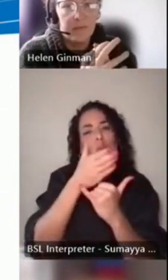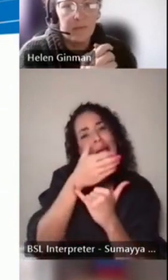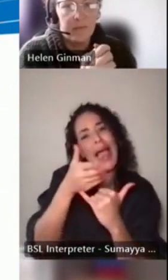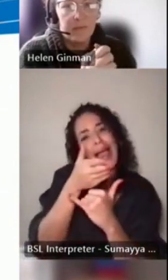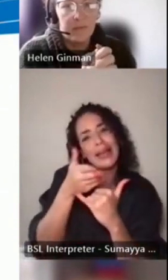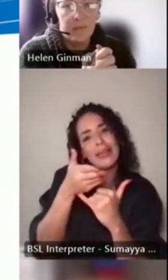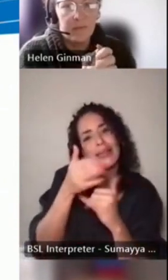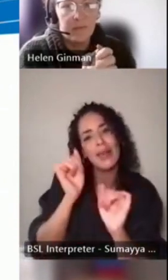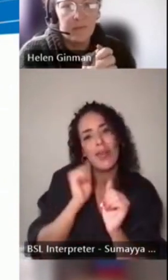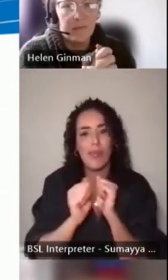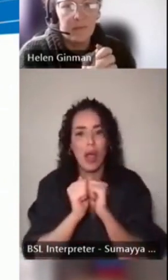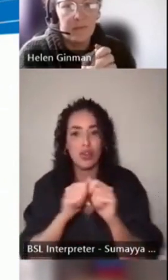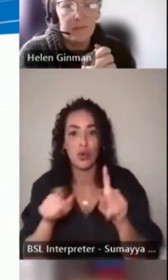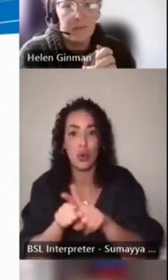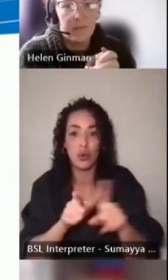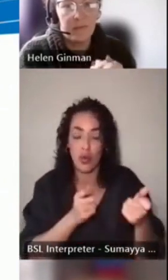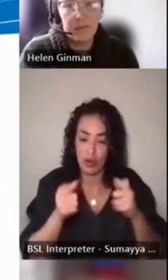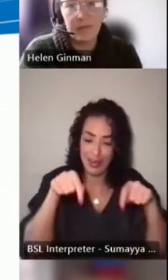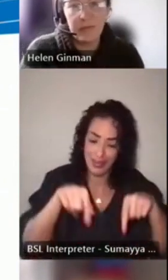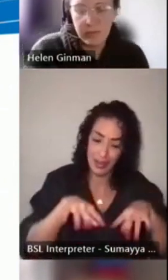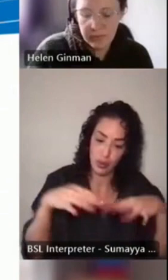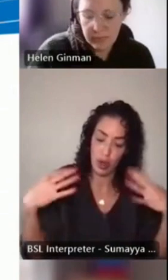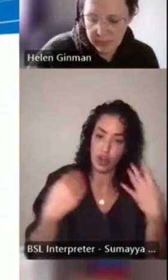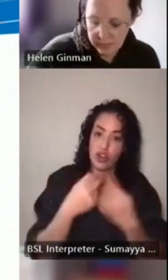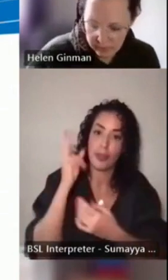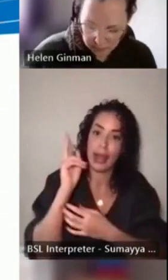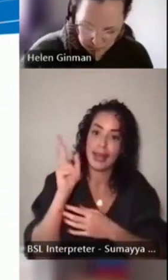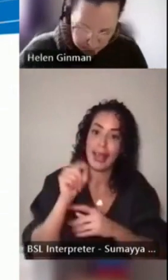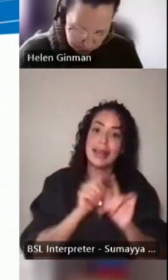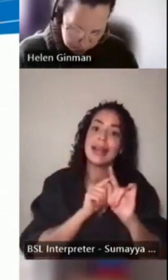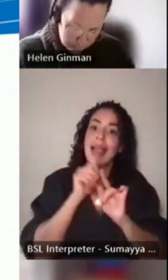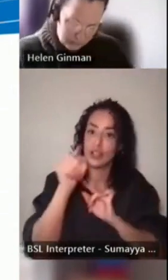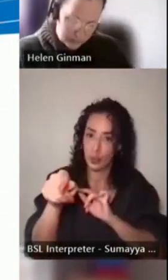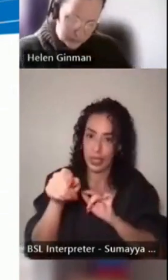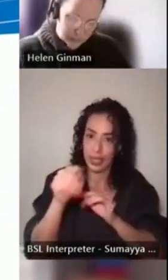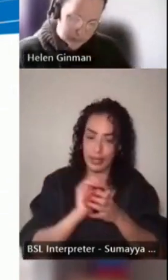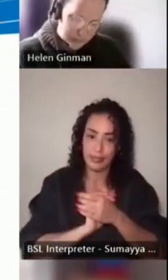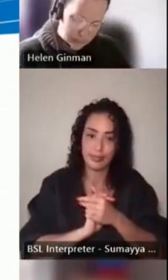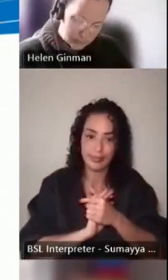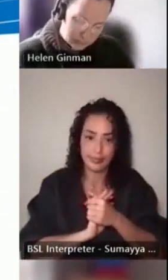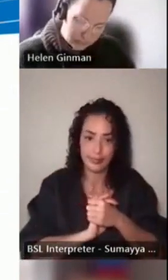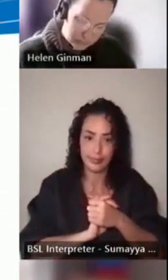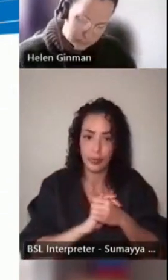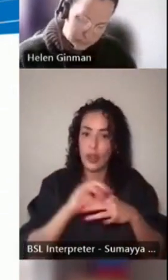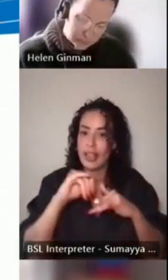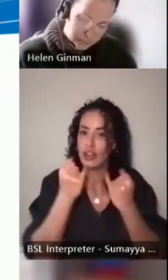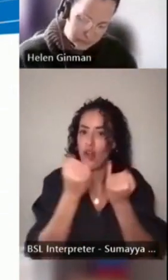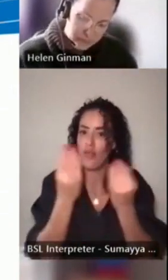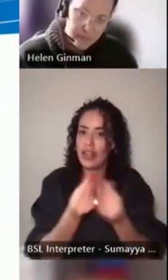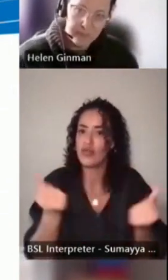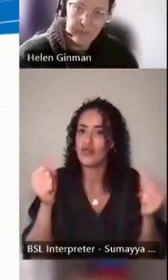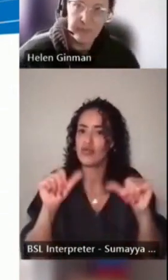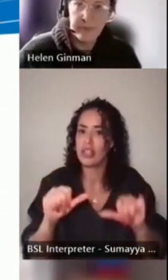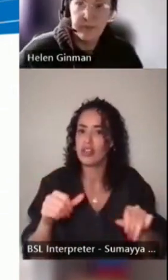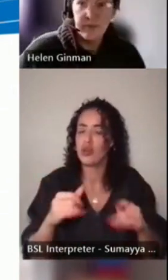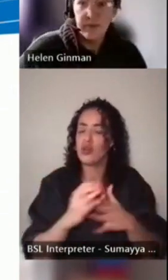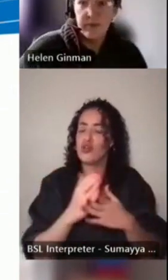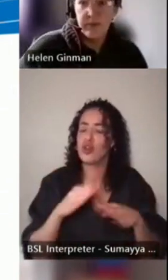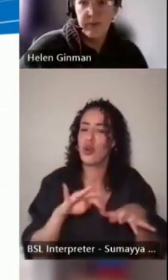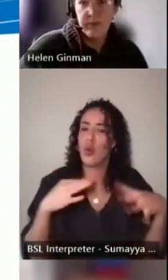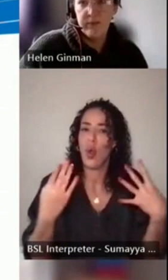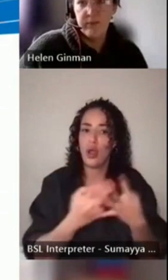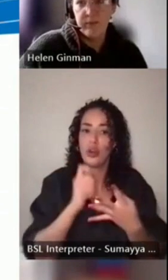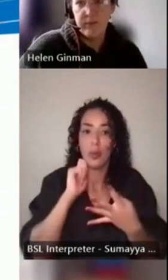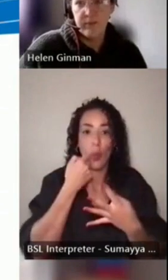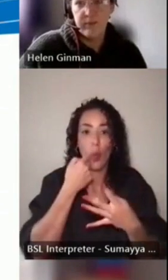are also running this workshop again next week. So the conflict resolution workshop that you can see there, that is